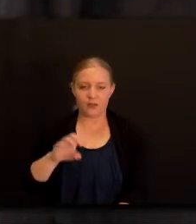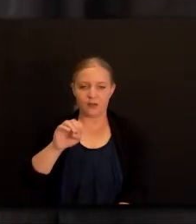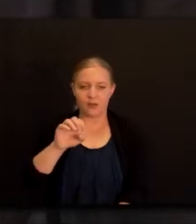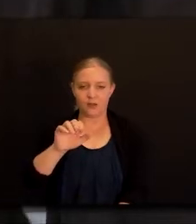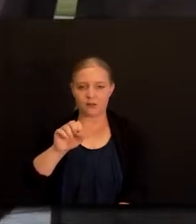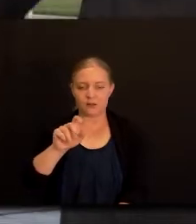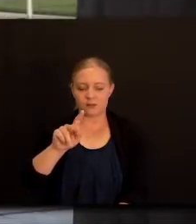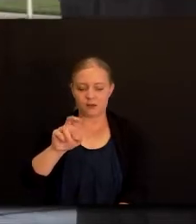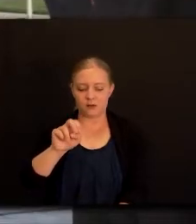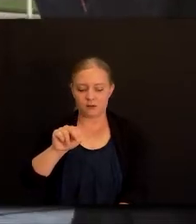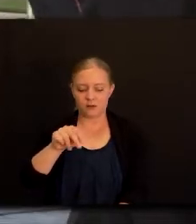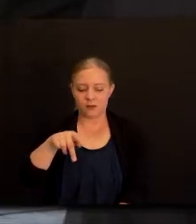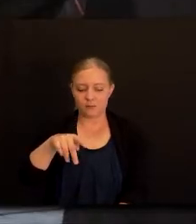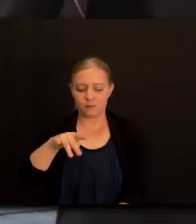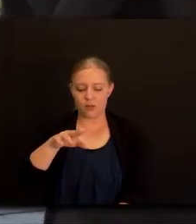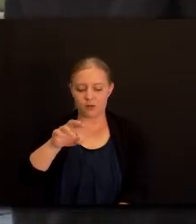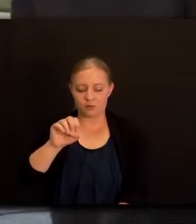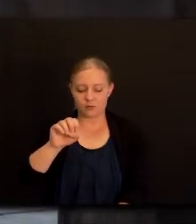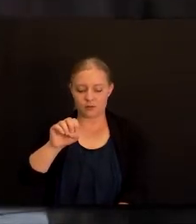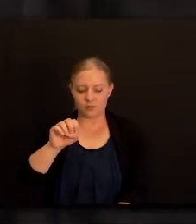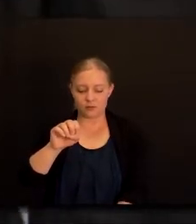Easton Quinn Pierce.